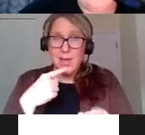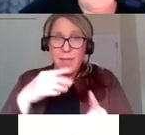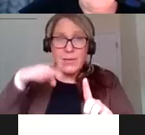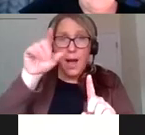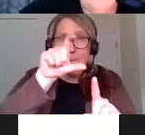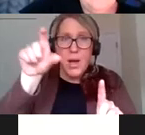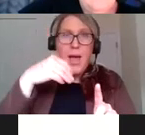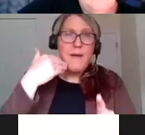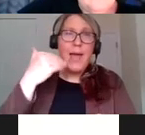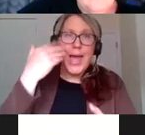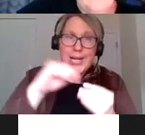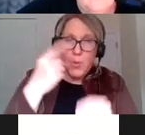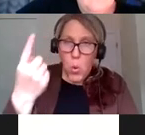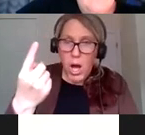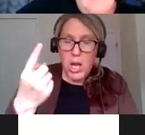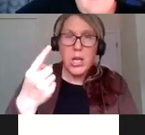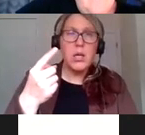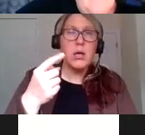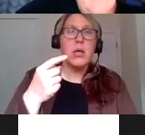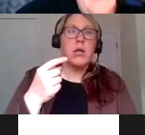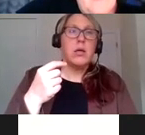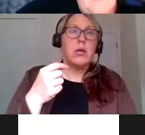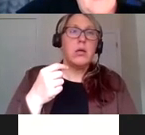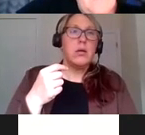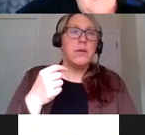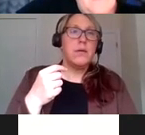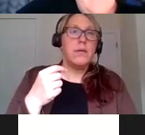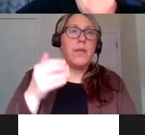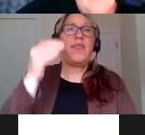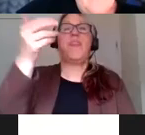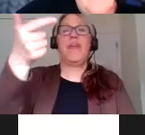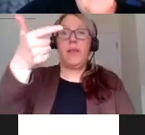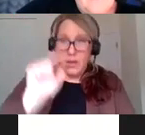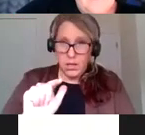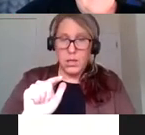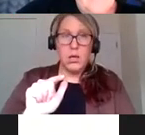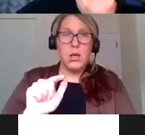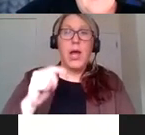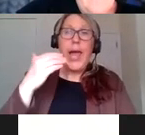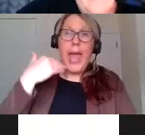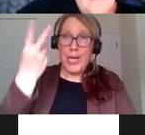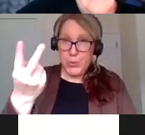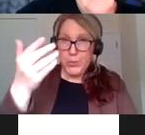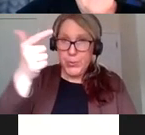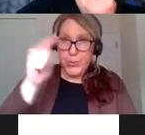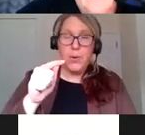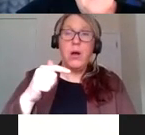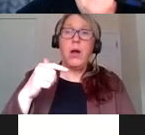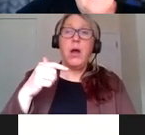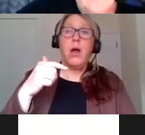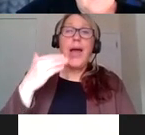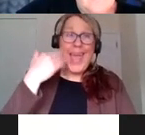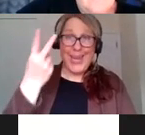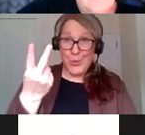we have our heading 1. So, and then we go to our heading 2. Any of our heading 2s,